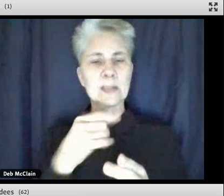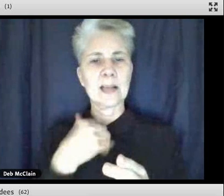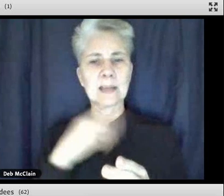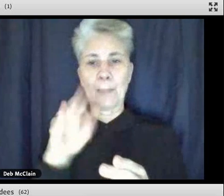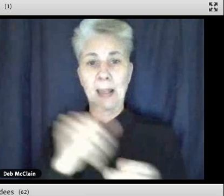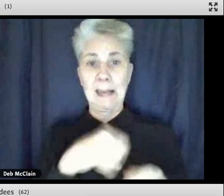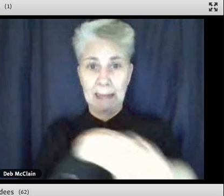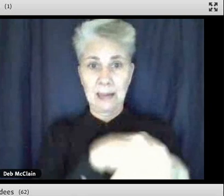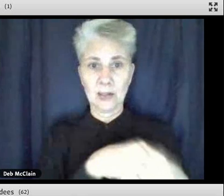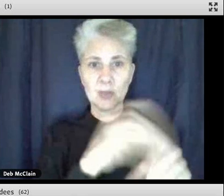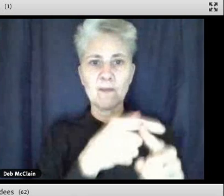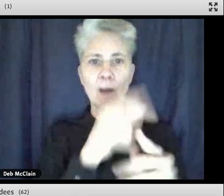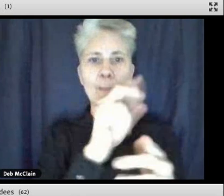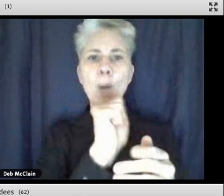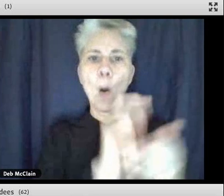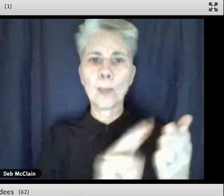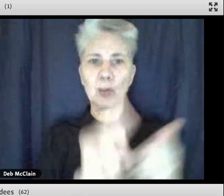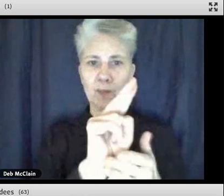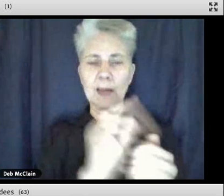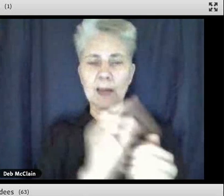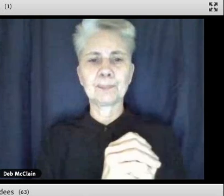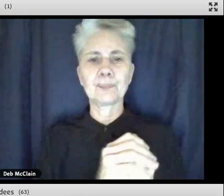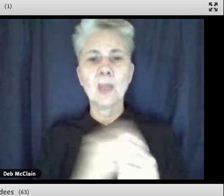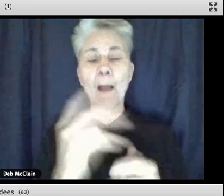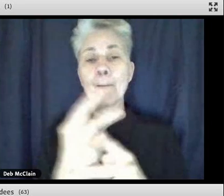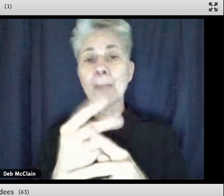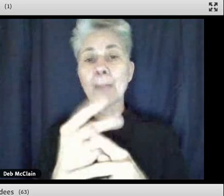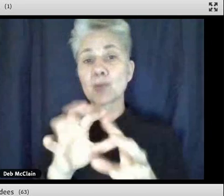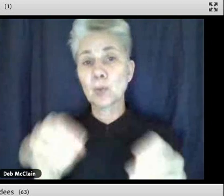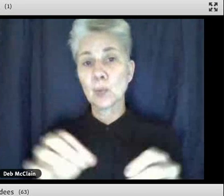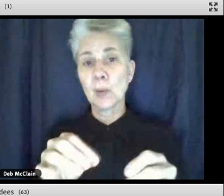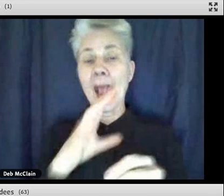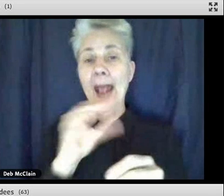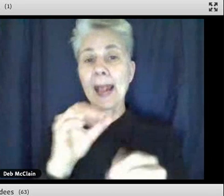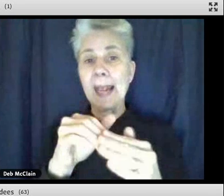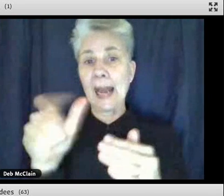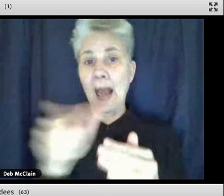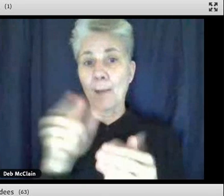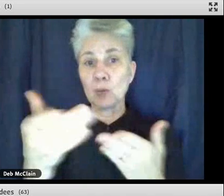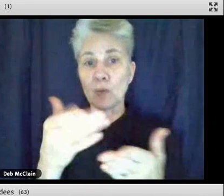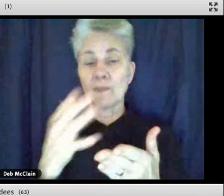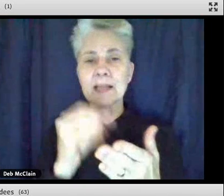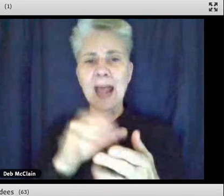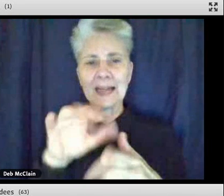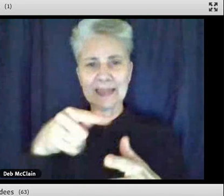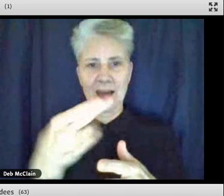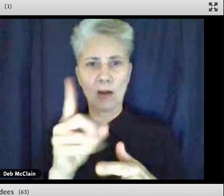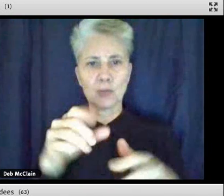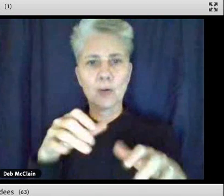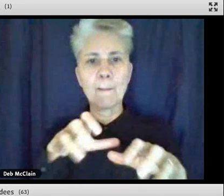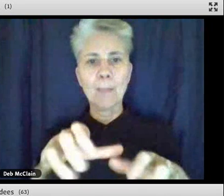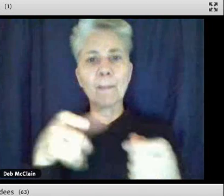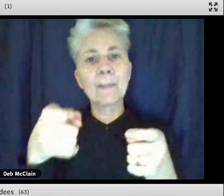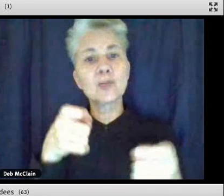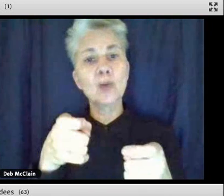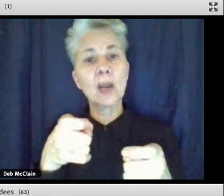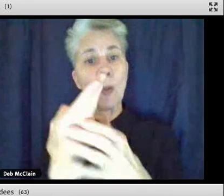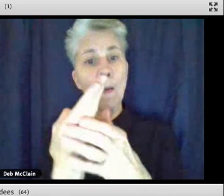in English from Auburn University and a master's degree in library service and a doctorate in public